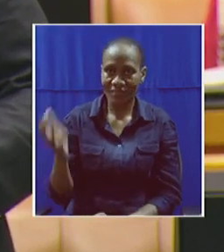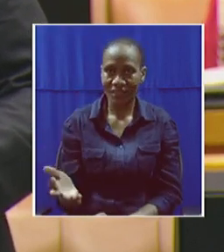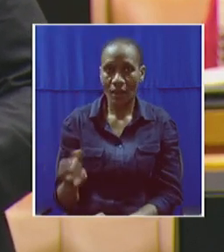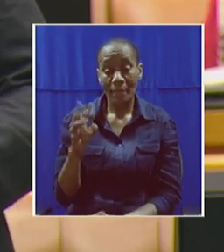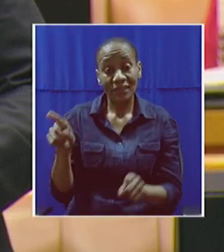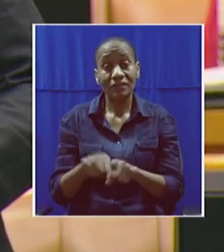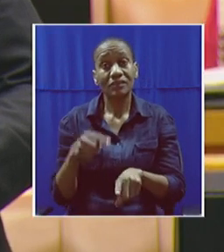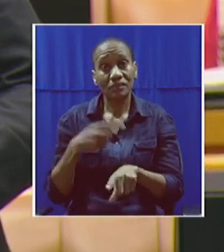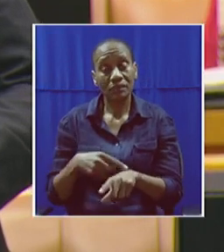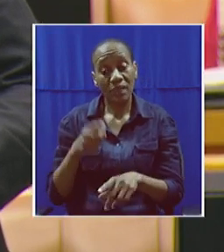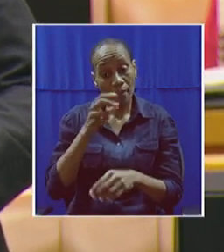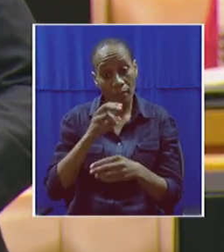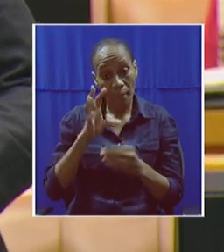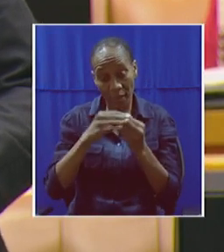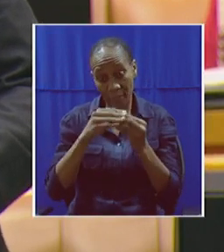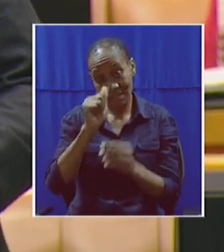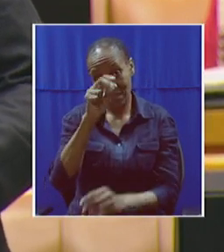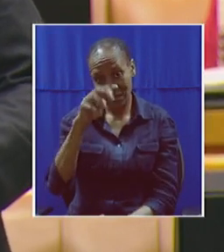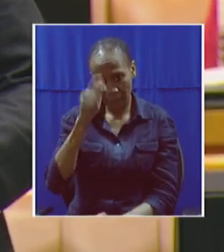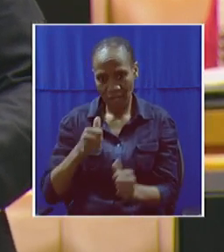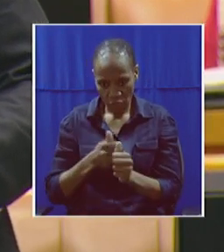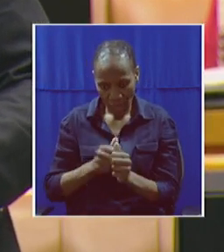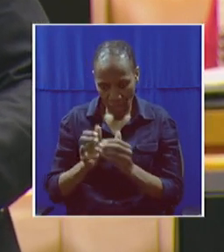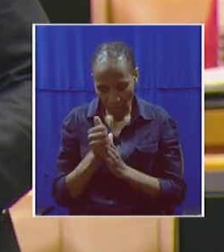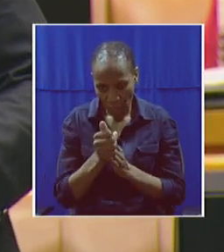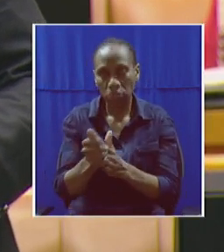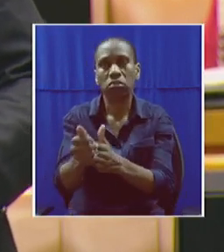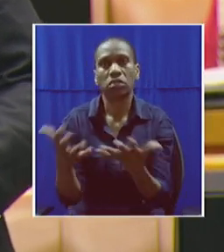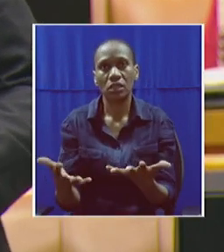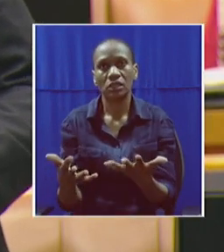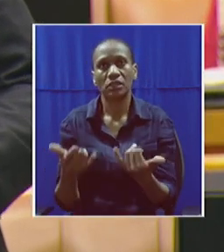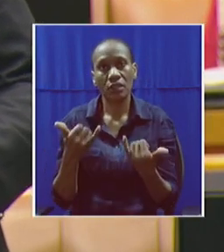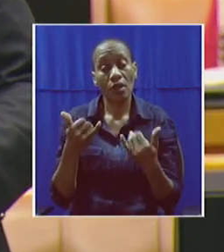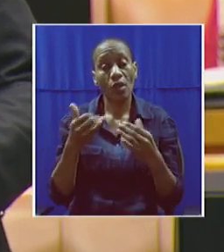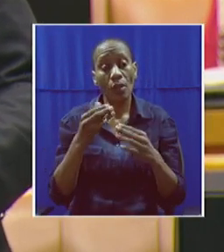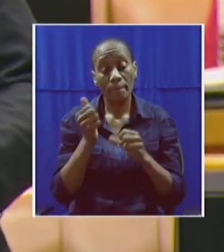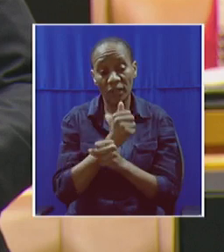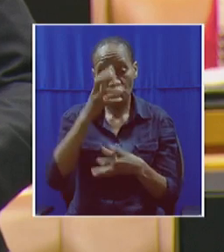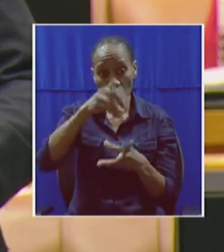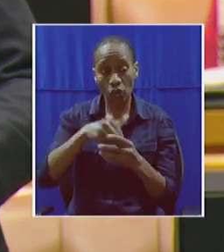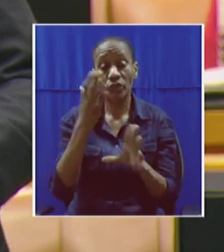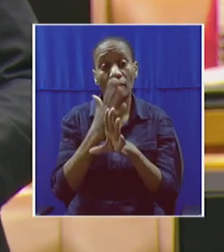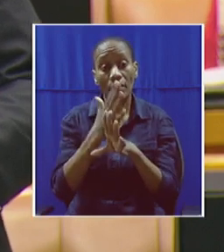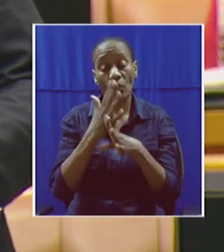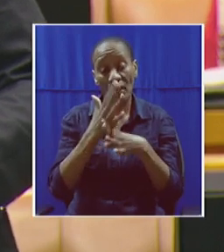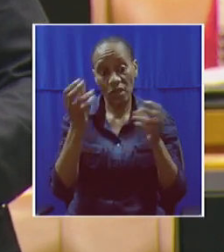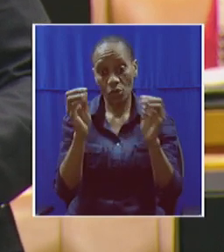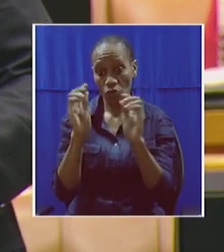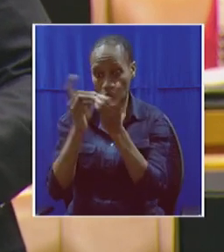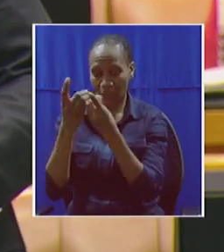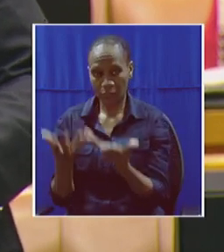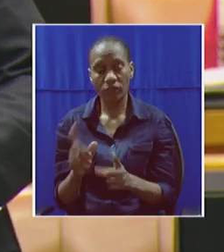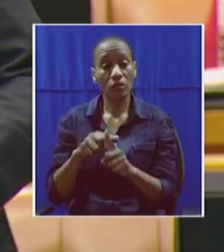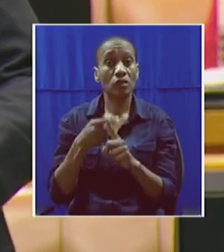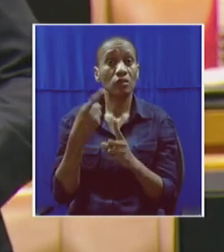should be at the Forefront in driving transformation and the employment and the labor sector for example during the era